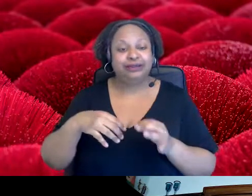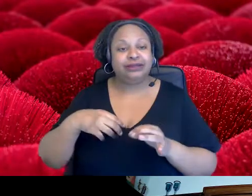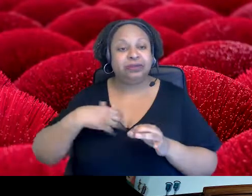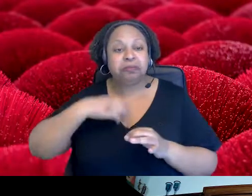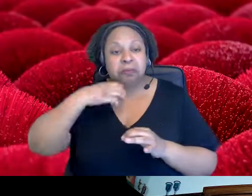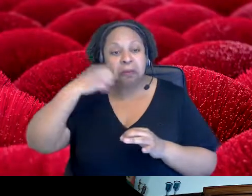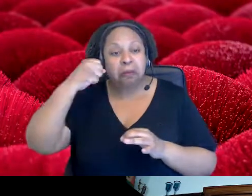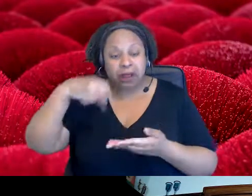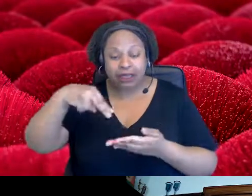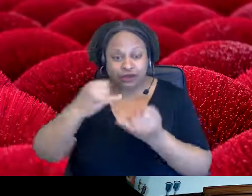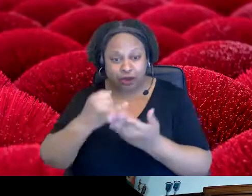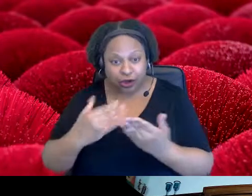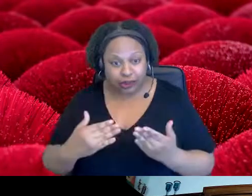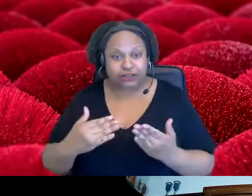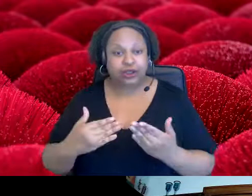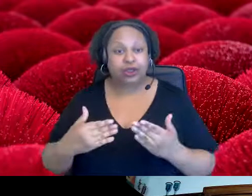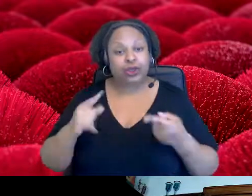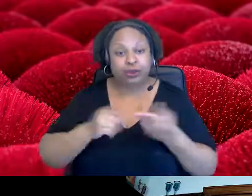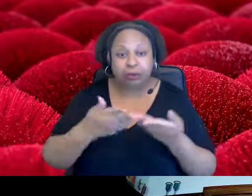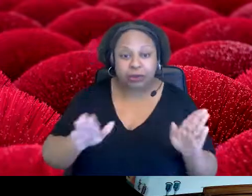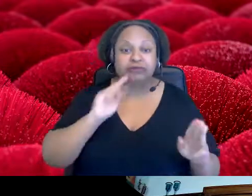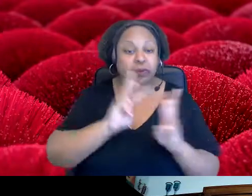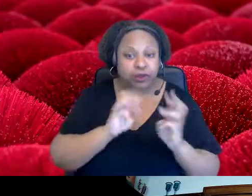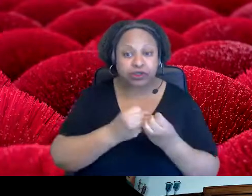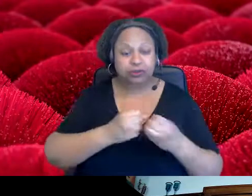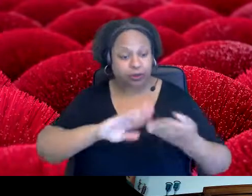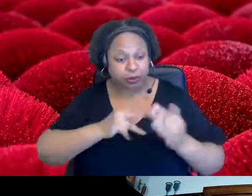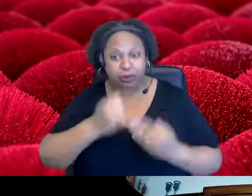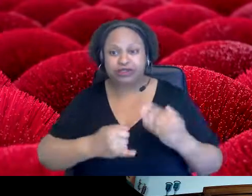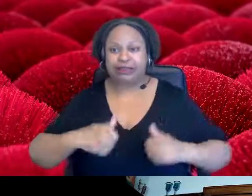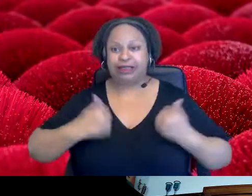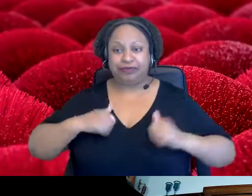in workshops, community projects, and live performances. Moore has